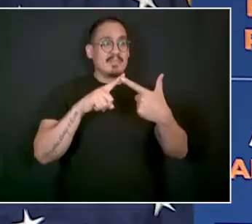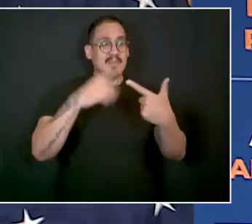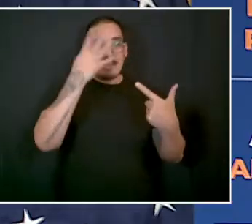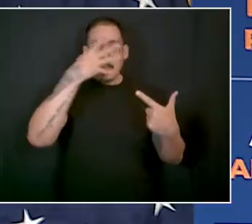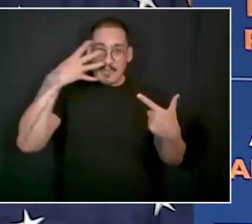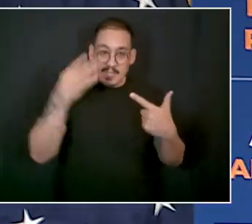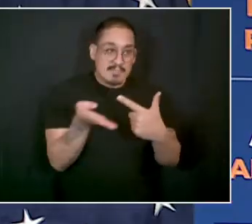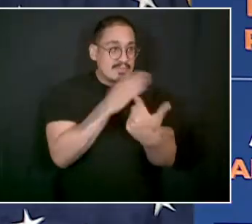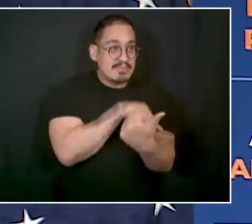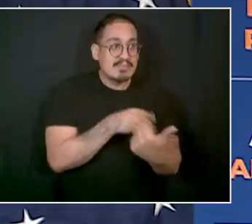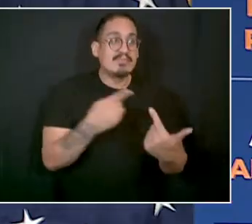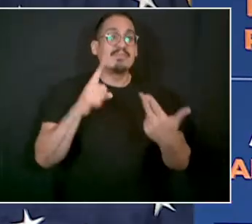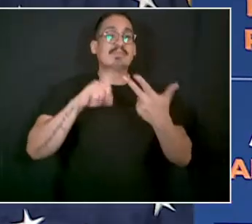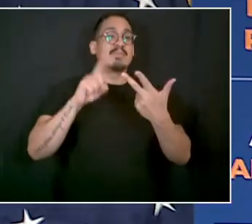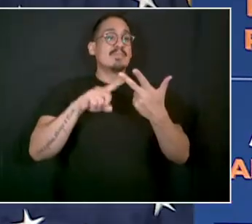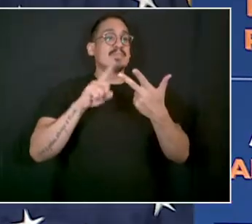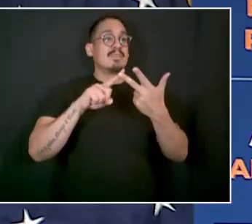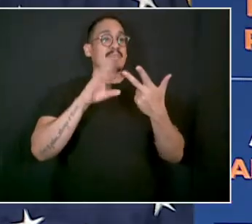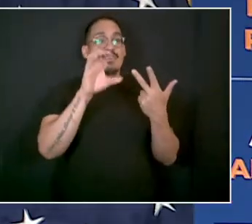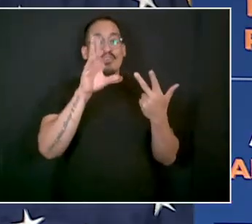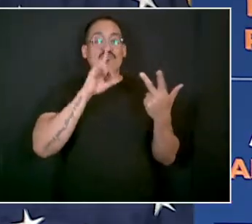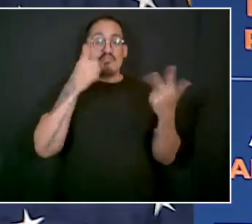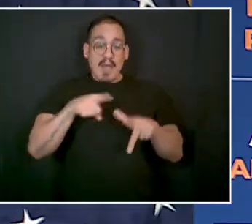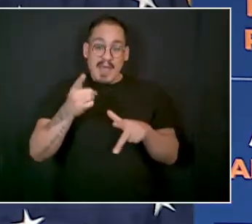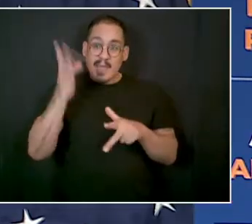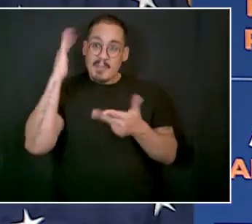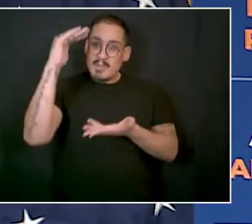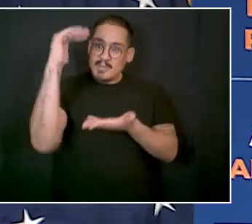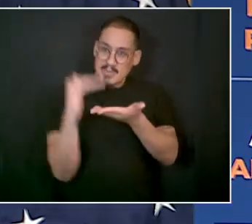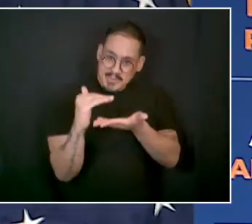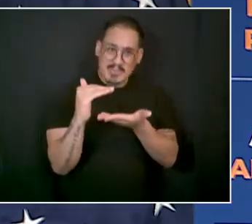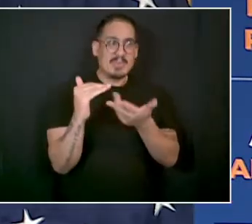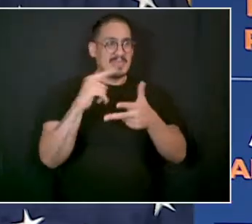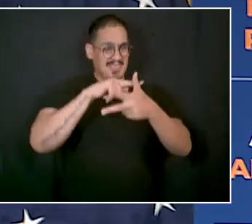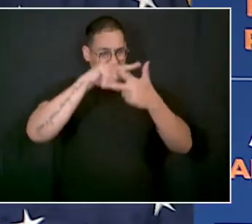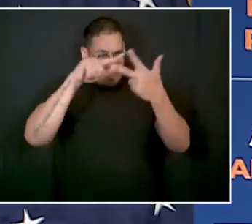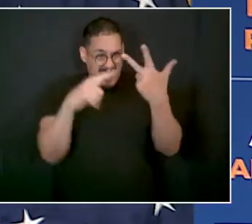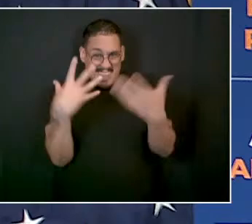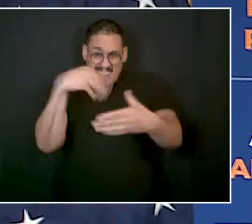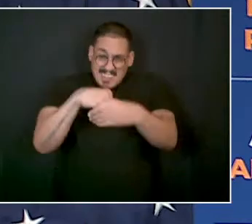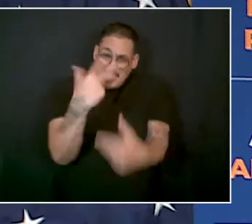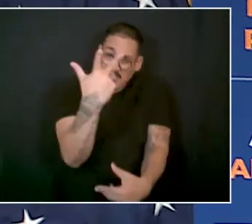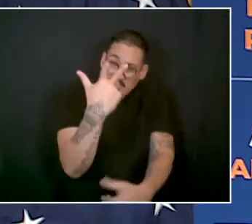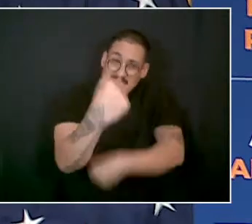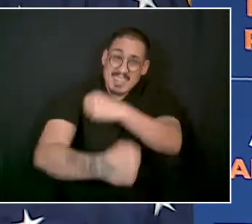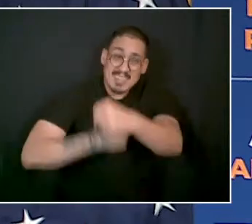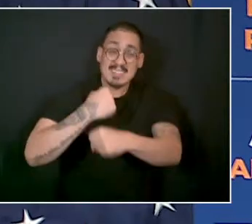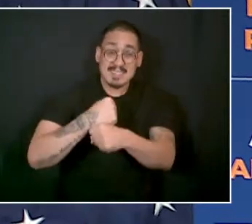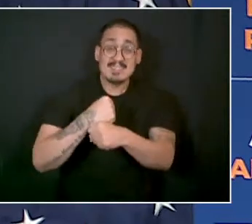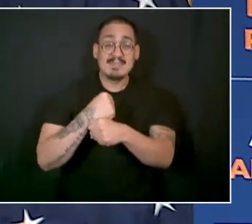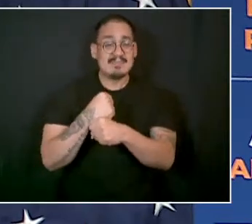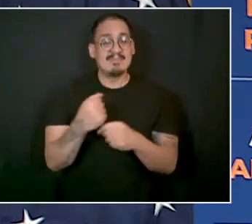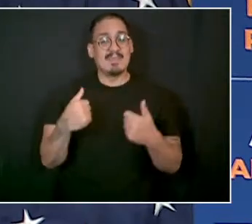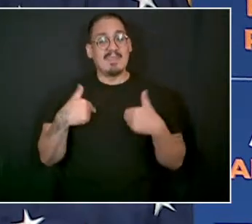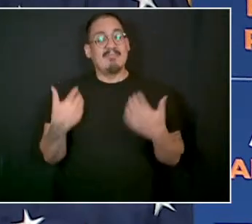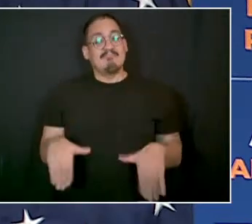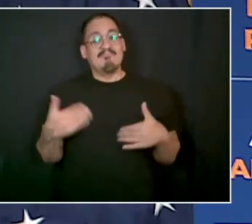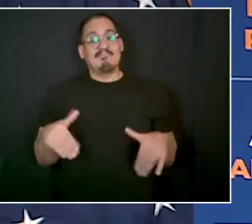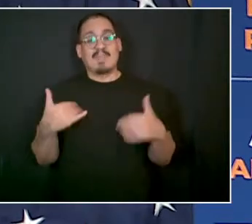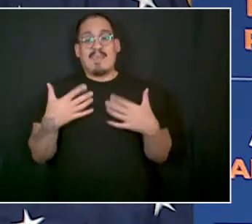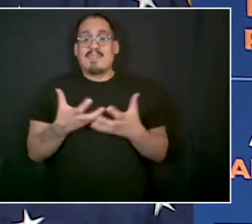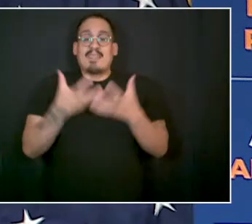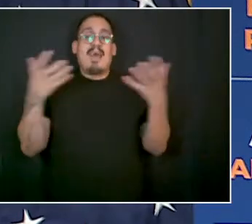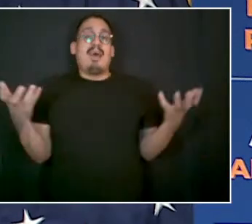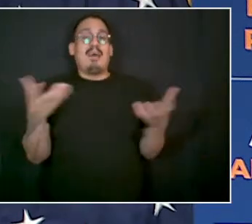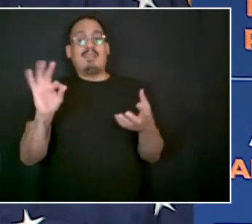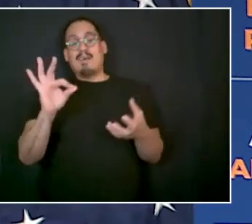crime, breaking records on housing. In 3 years, I got a whole lot of gas still in the